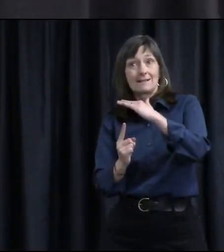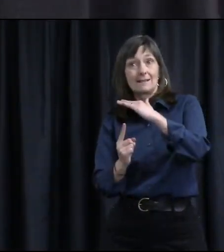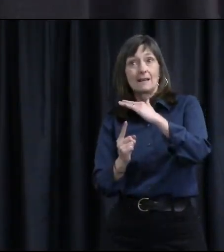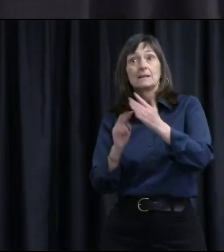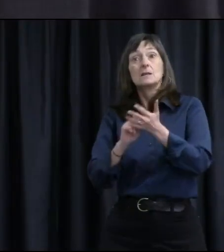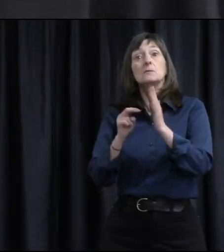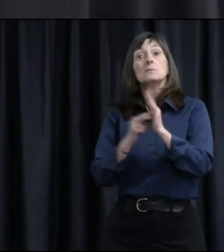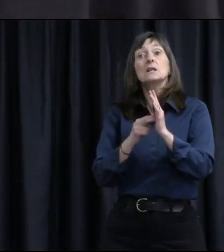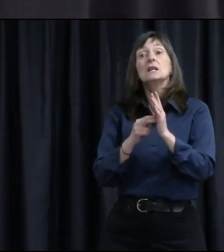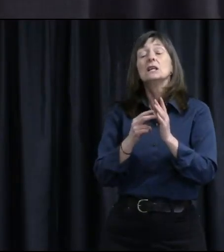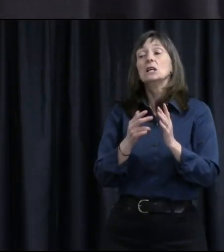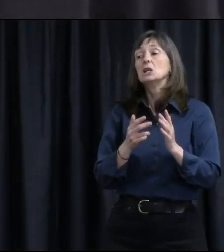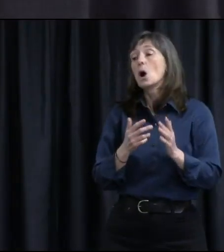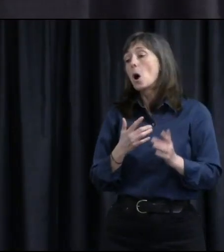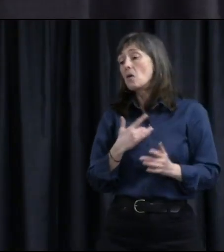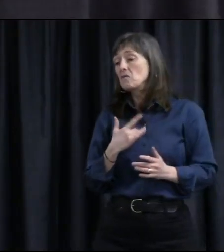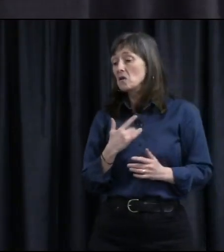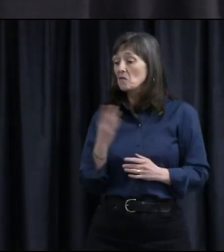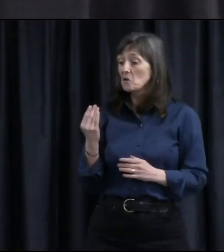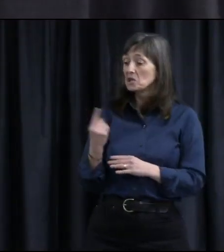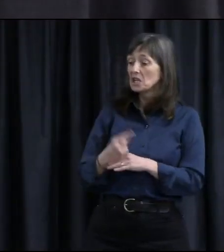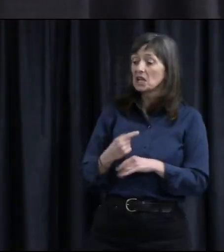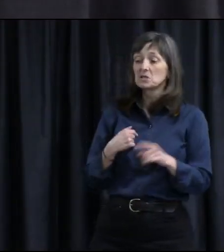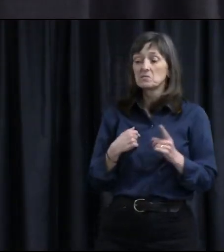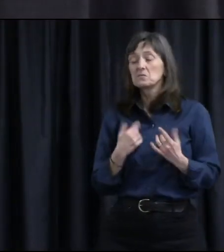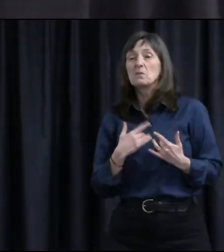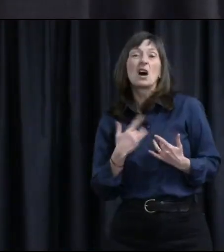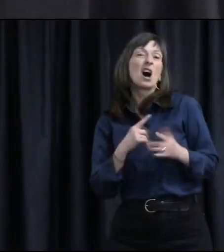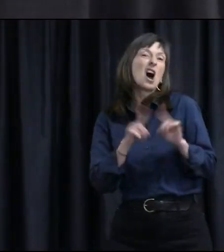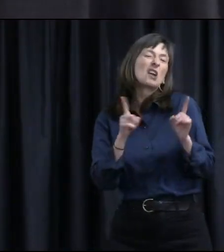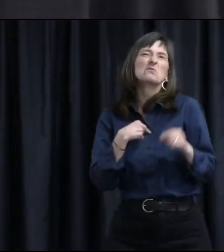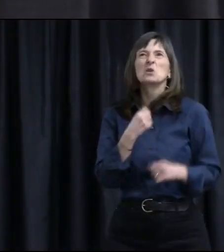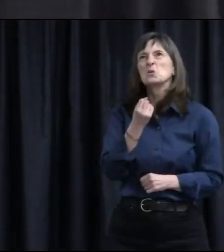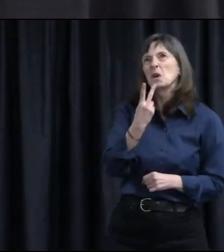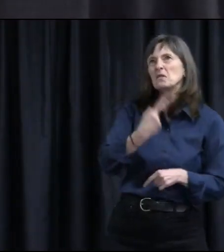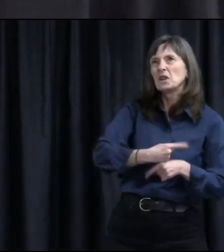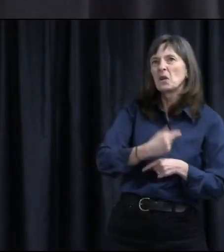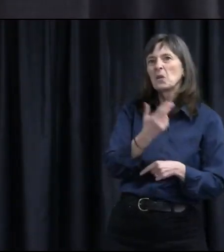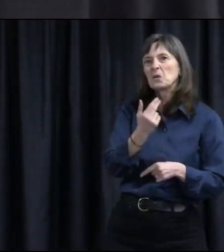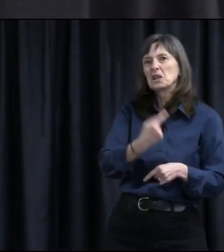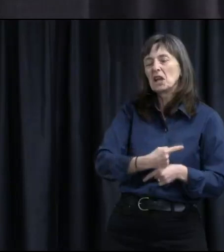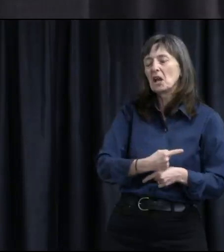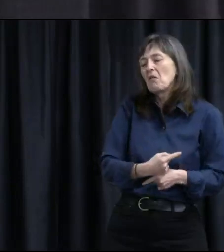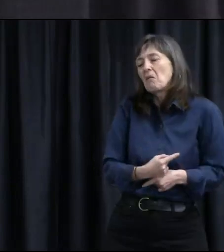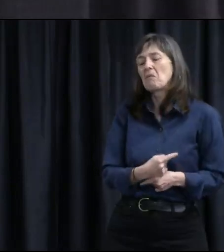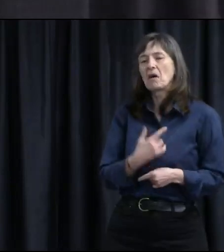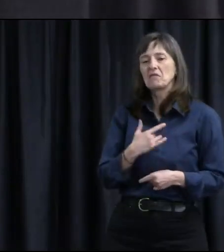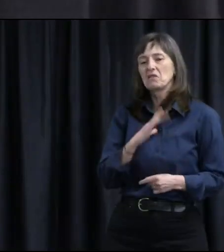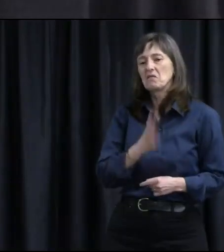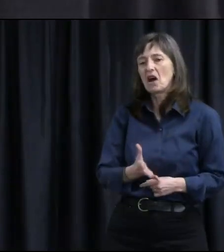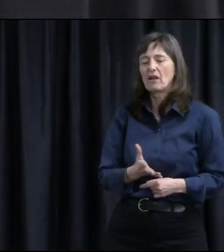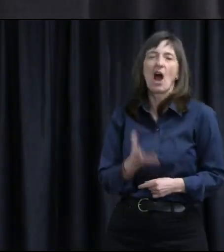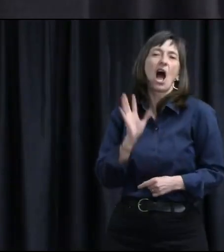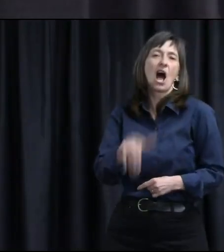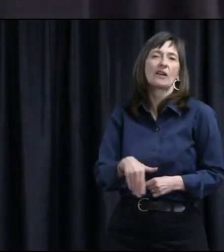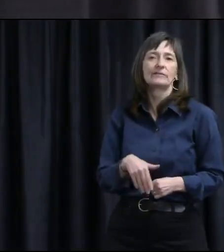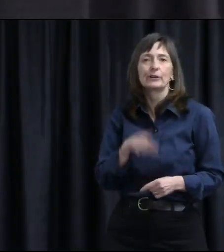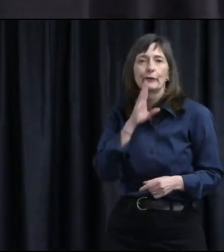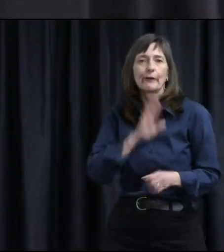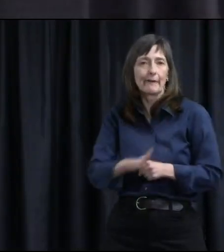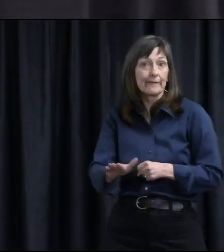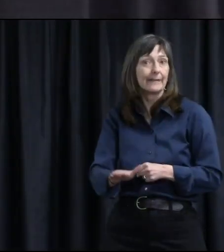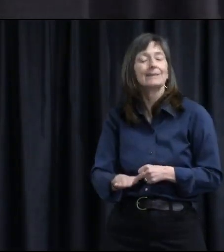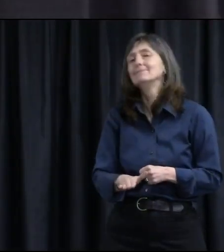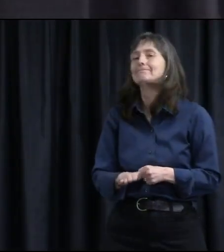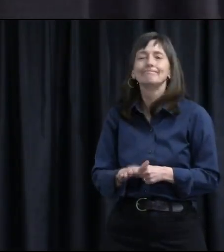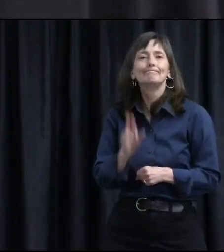13 days you're not experiencing symptoms. It's 14 days because we're not certain when anyone that could be